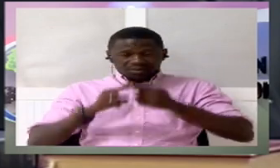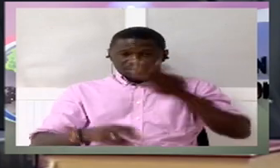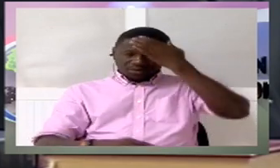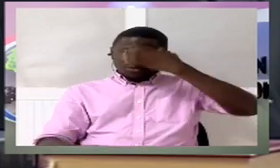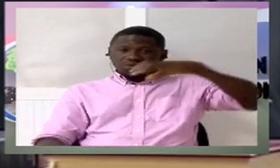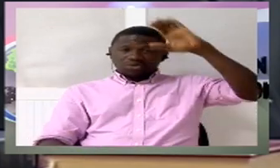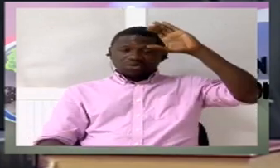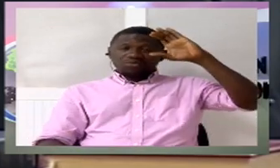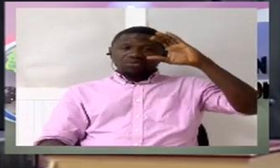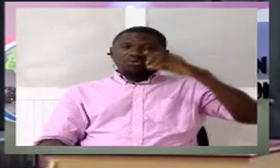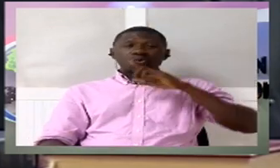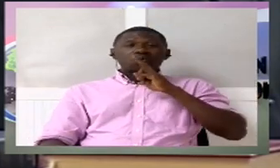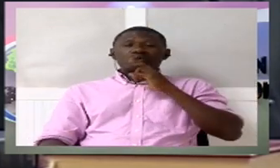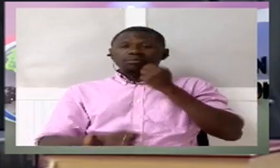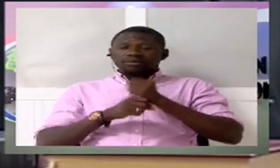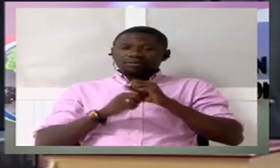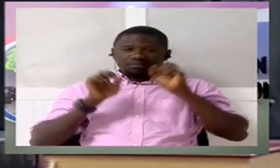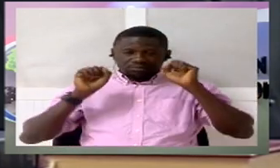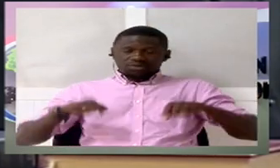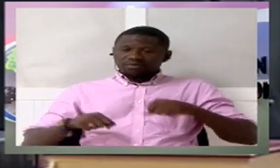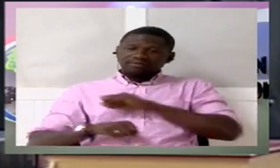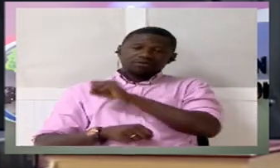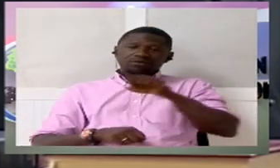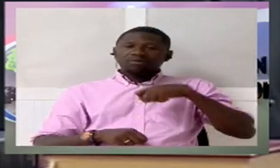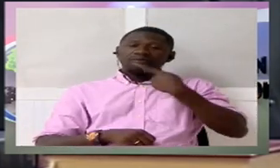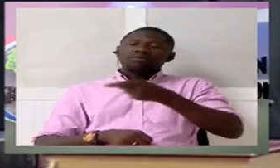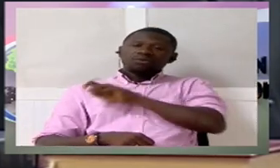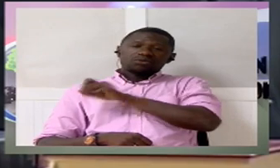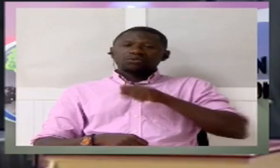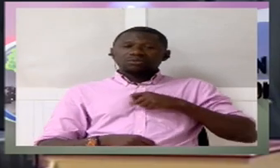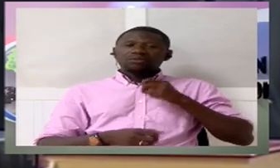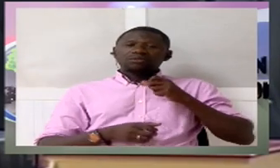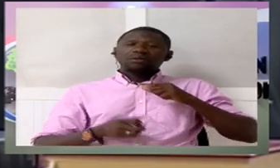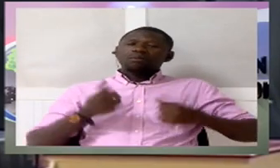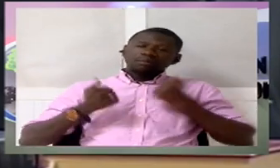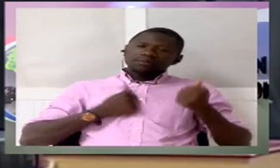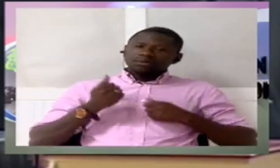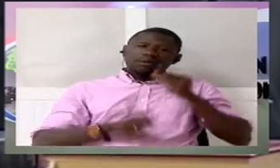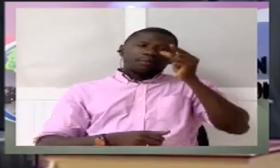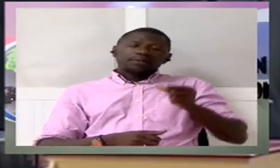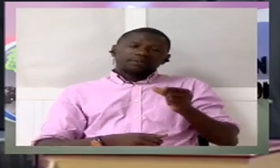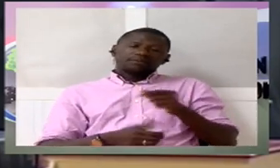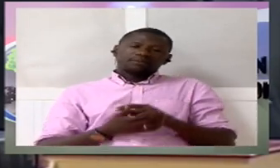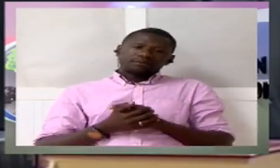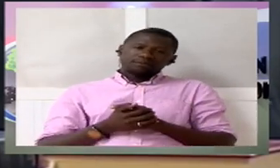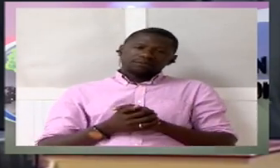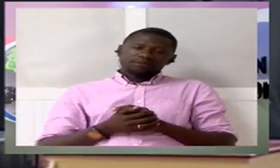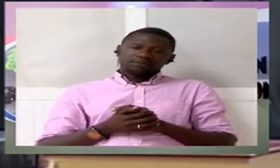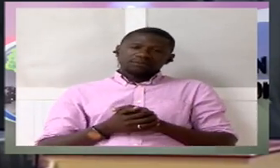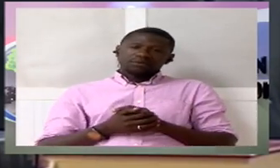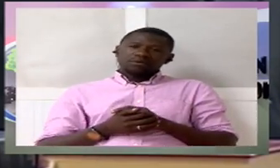wa nyati lingola. Who made it possible for us? Men ye katokol bega kaje ko. For us, the victims